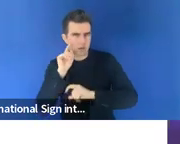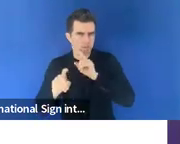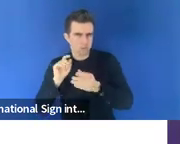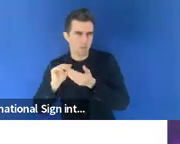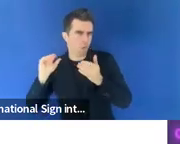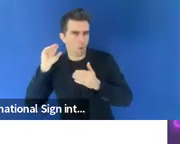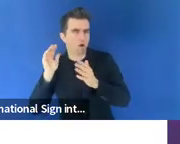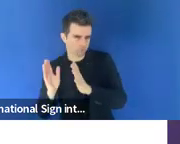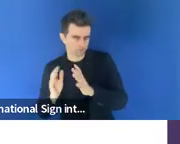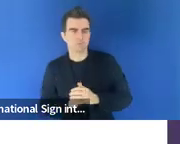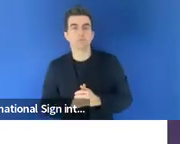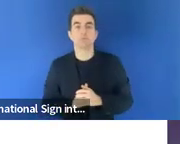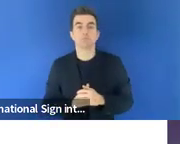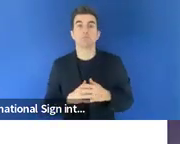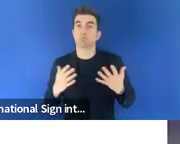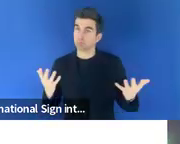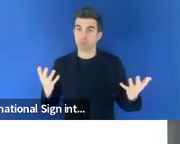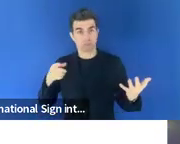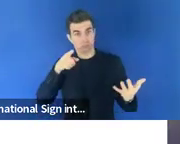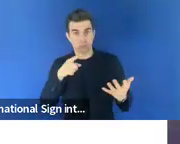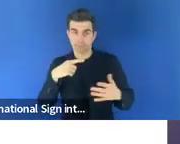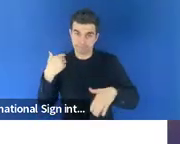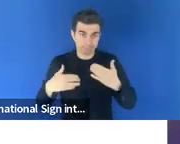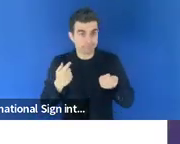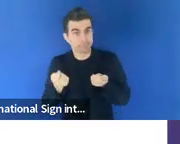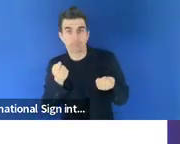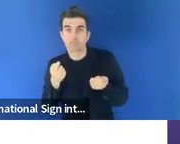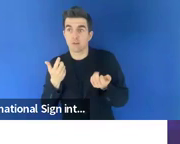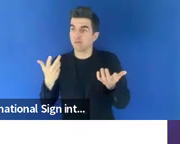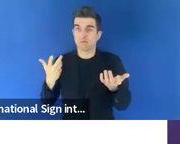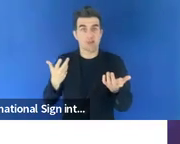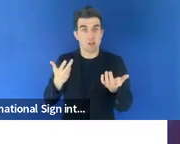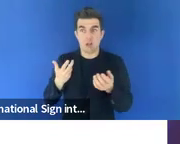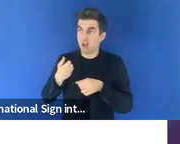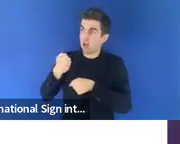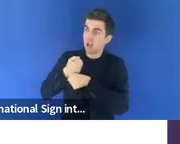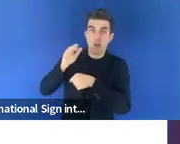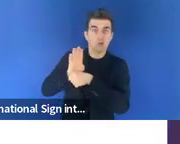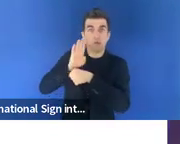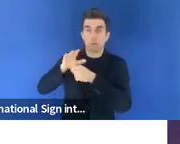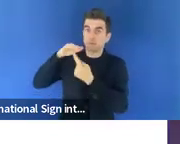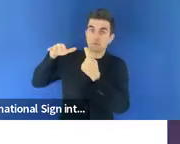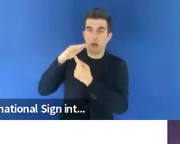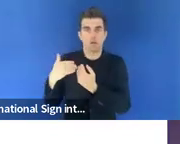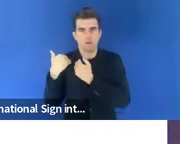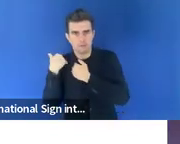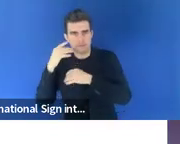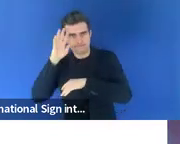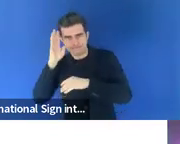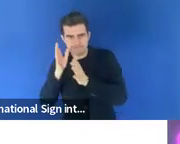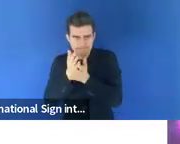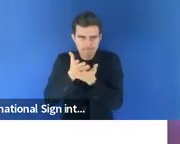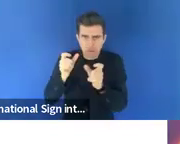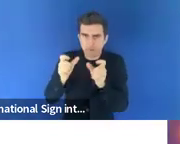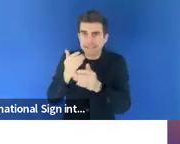with disabilities. This also might mean your stakeholders in terms of funders. You might not like what they're saying. You